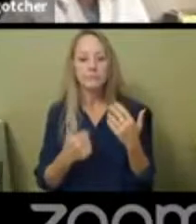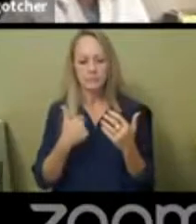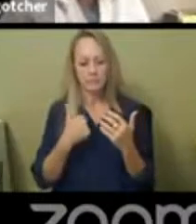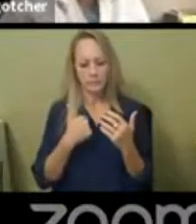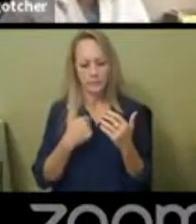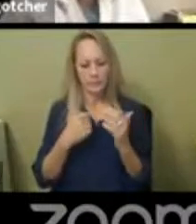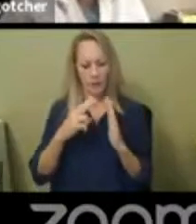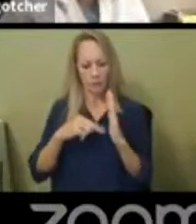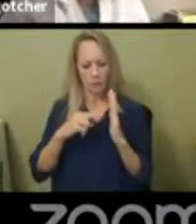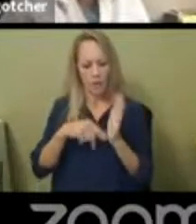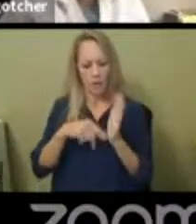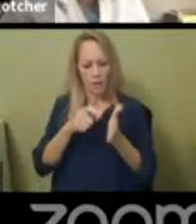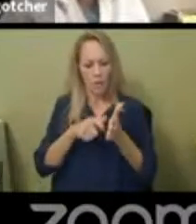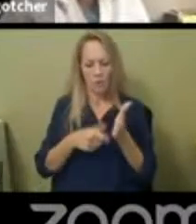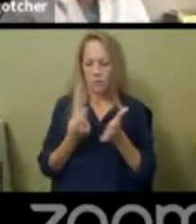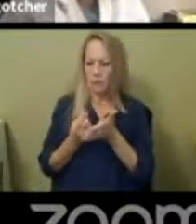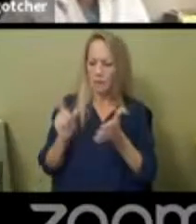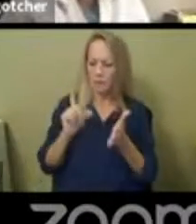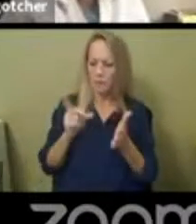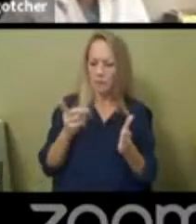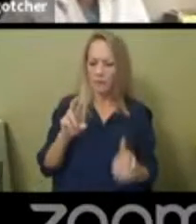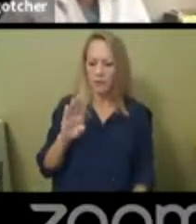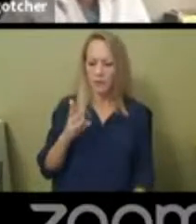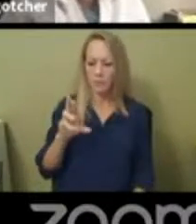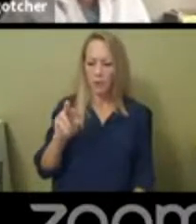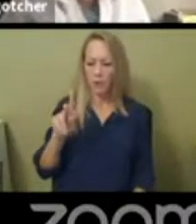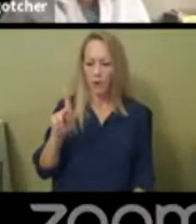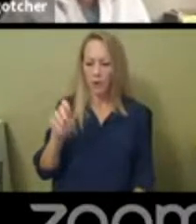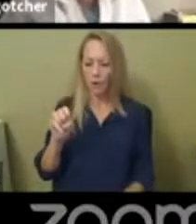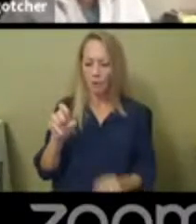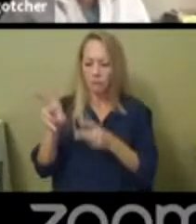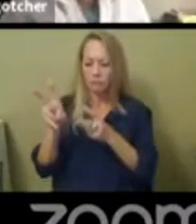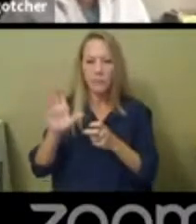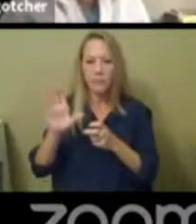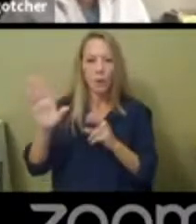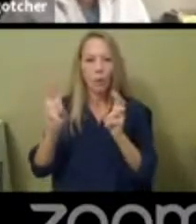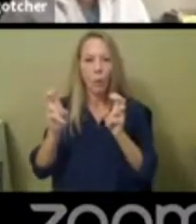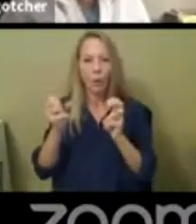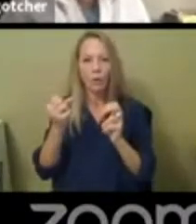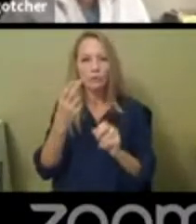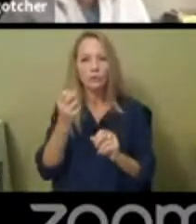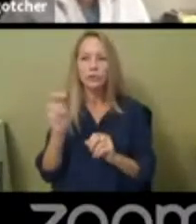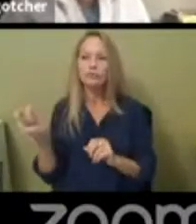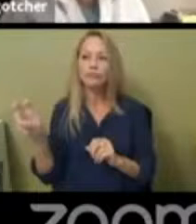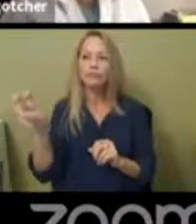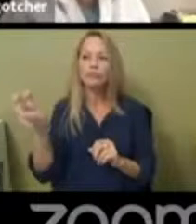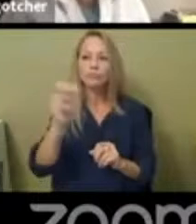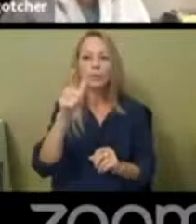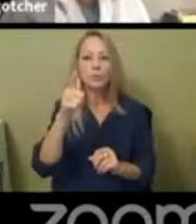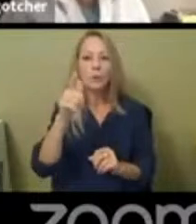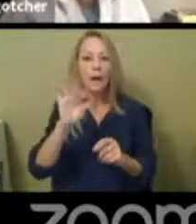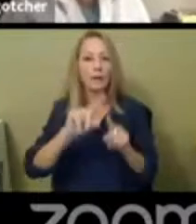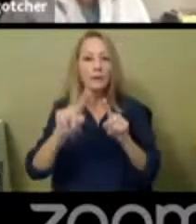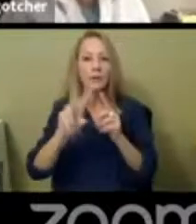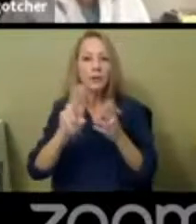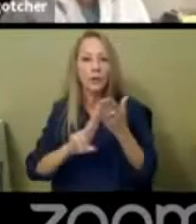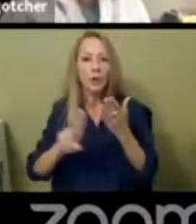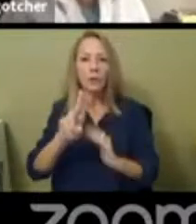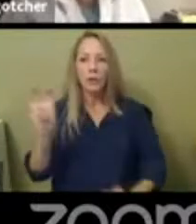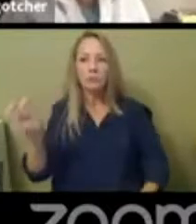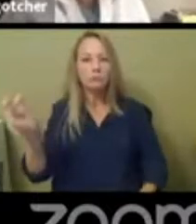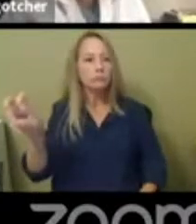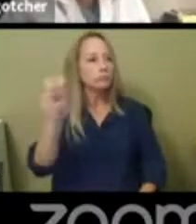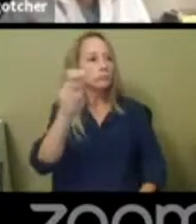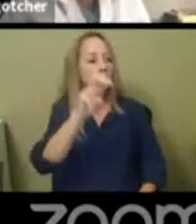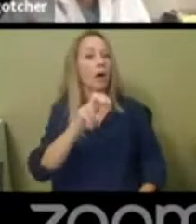article last week where Dr. Birx was quoted after she's gone to 29 universities, what she's seen. And she was so positive